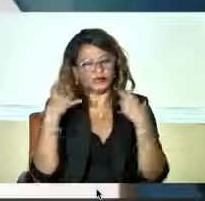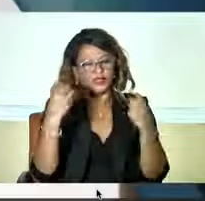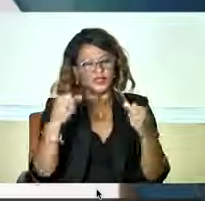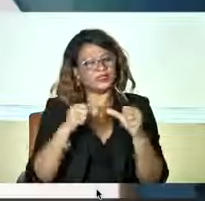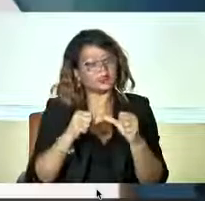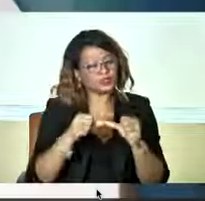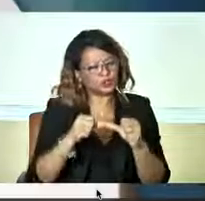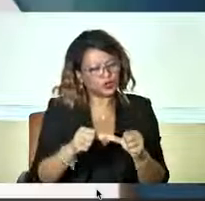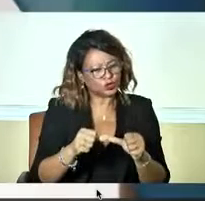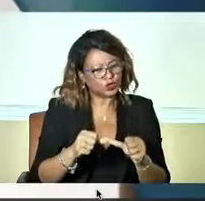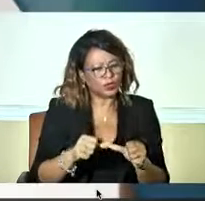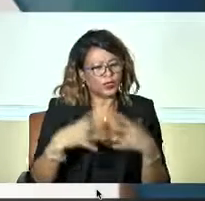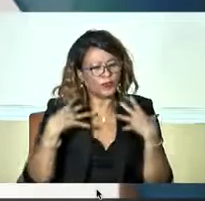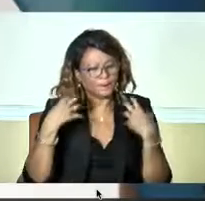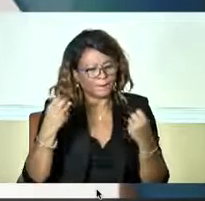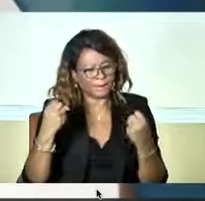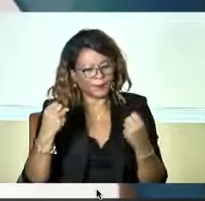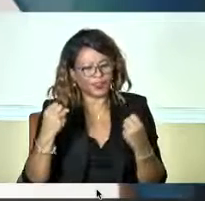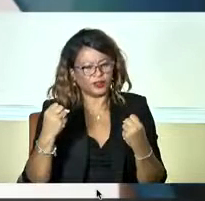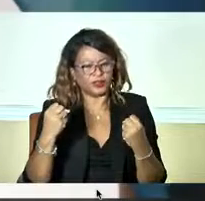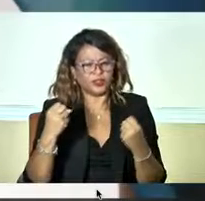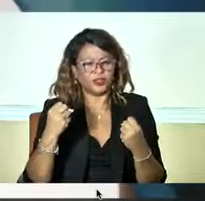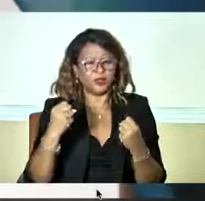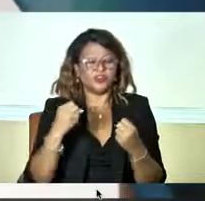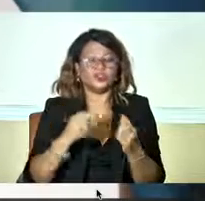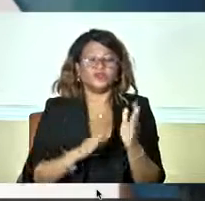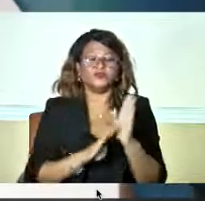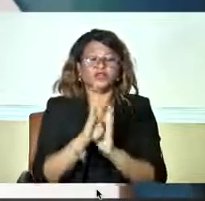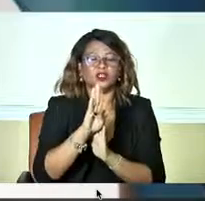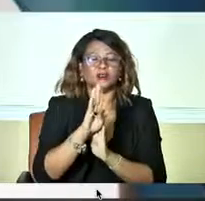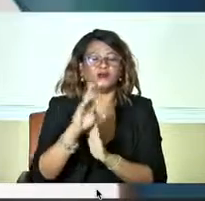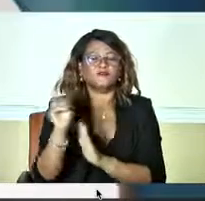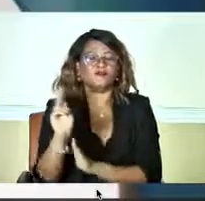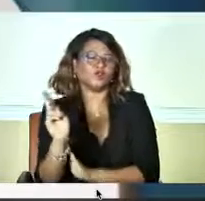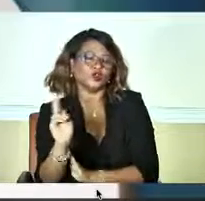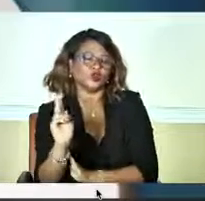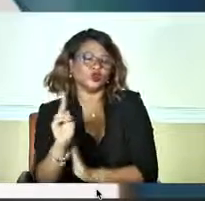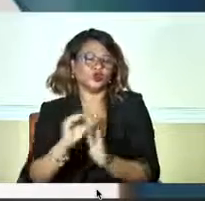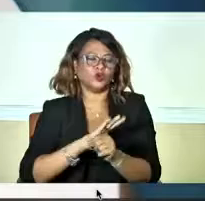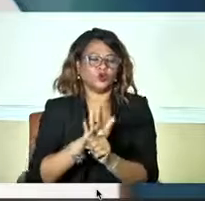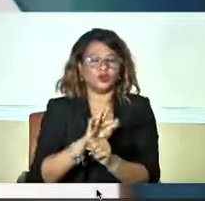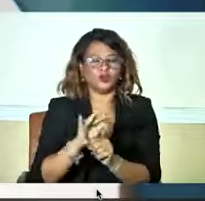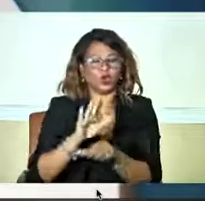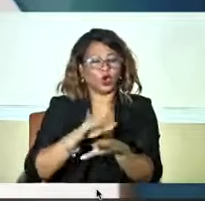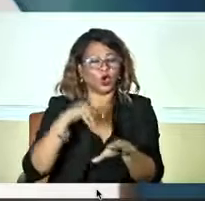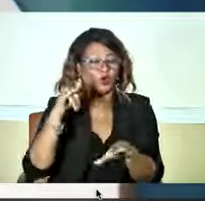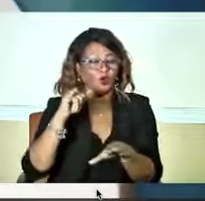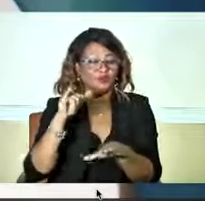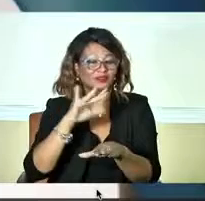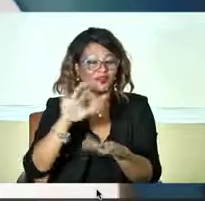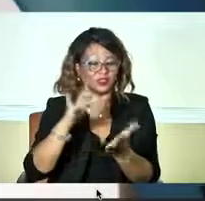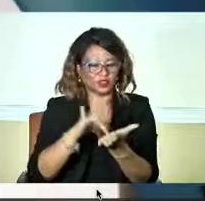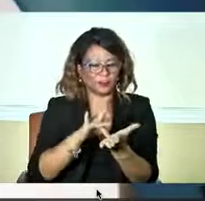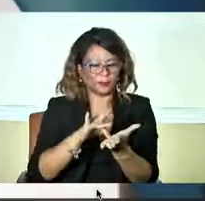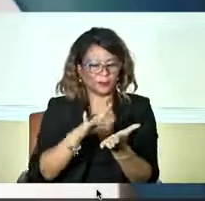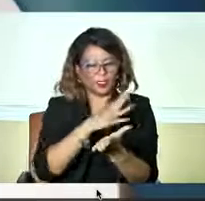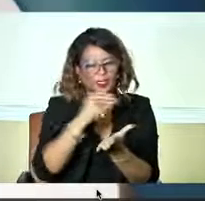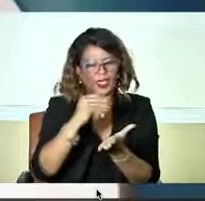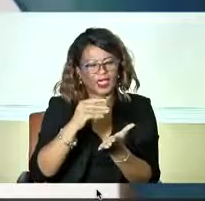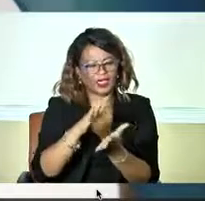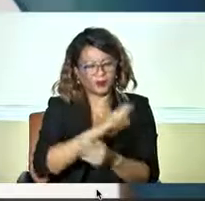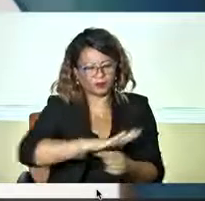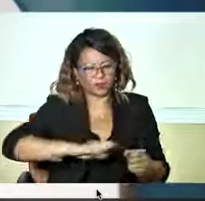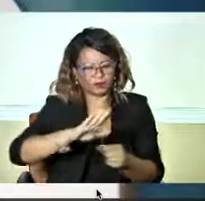continuing to assist the Ministry of Health with the development of a virtual COVID call center and a digital